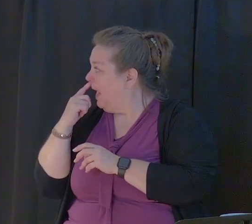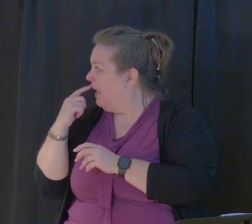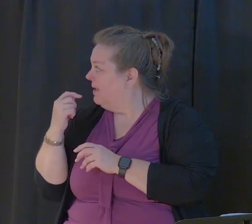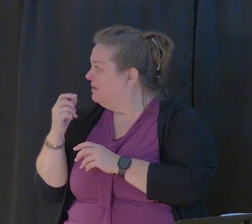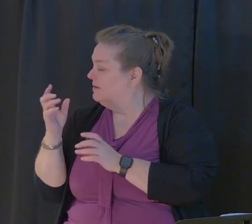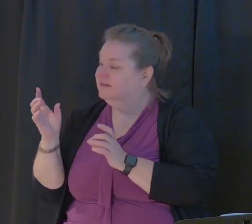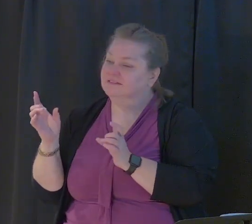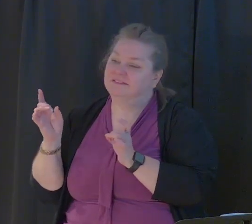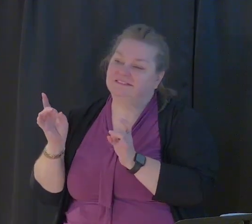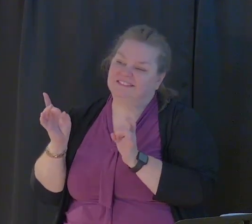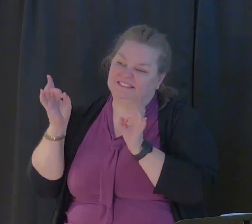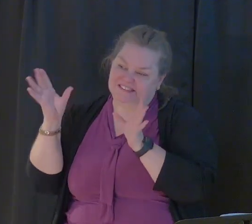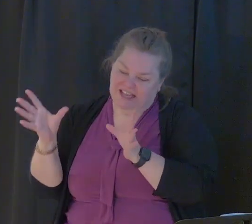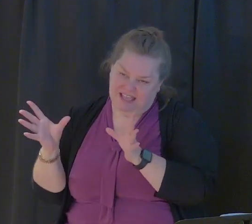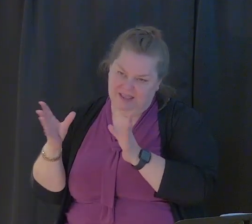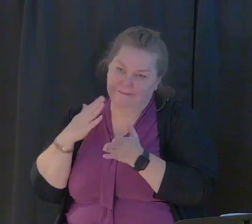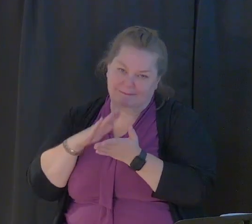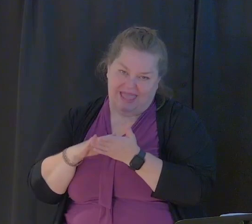devastating news.